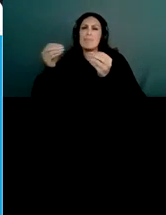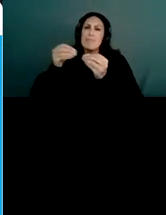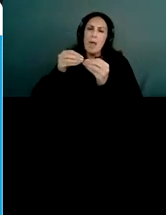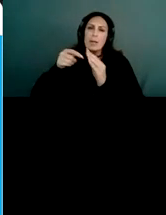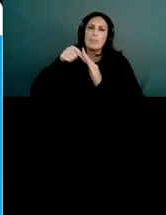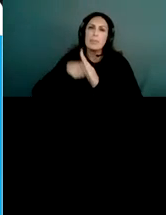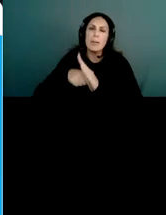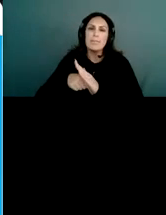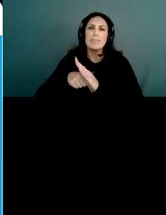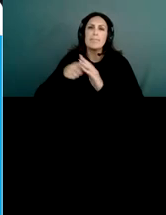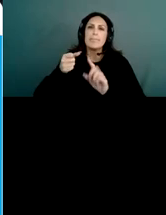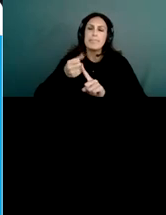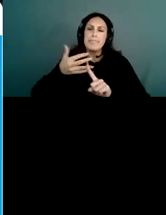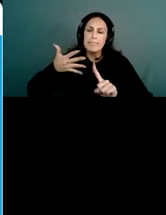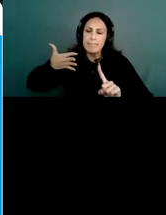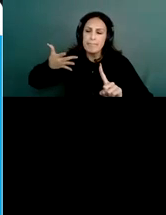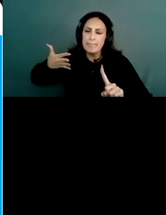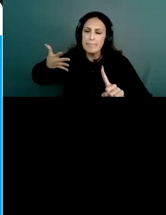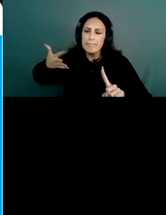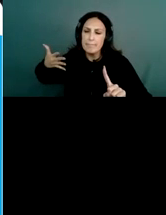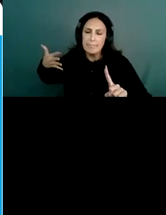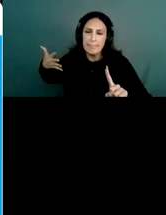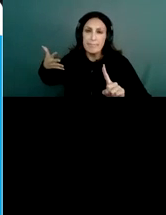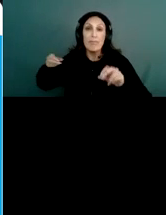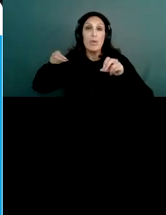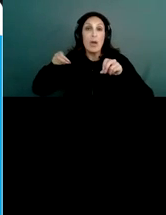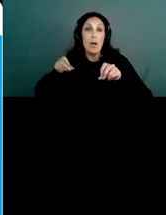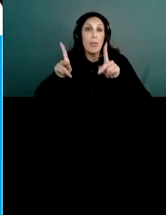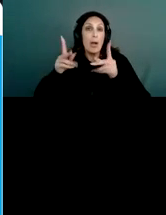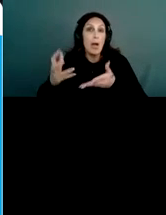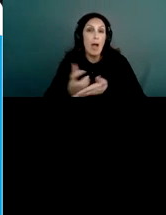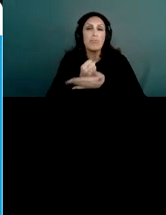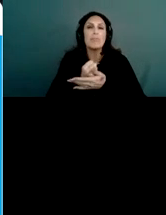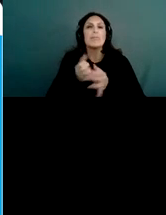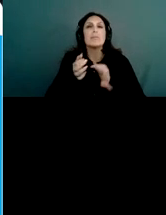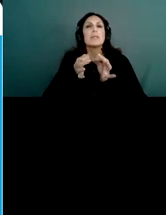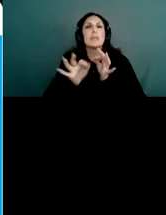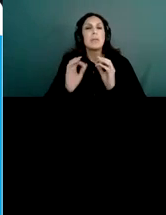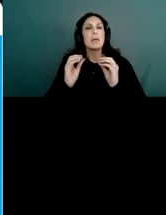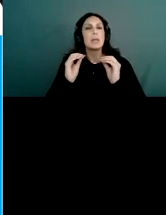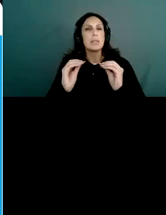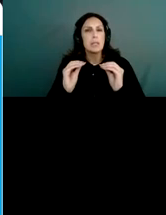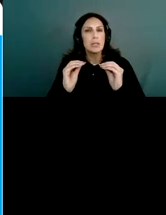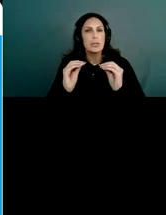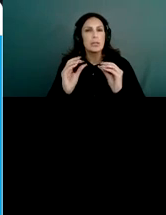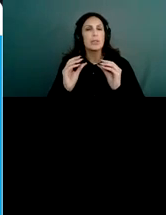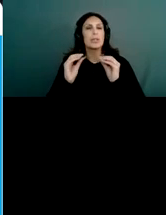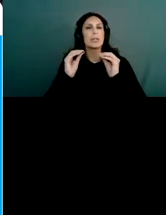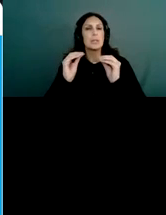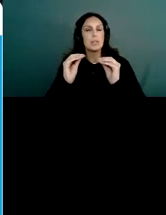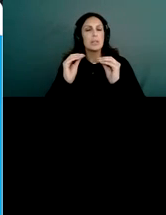skill. It also provides opportunities for simplified practice before moving the student back to the standard